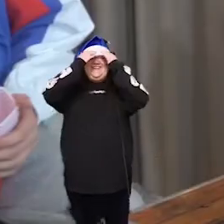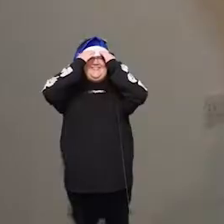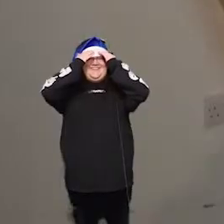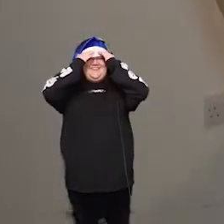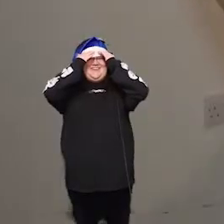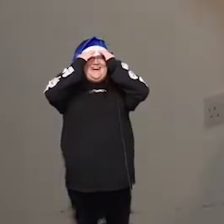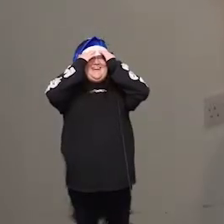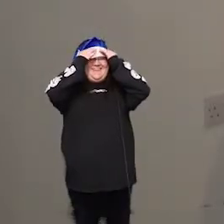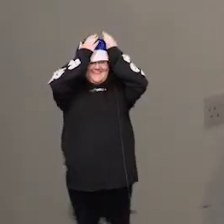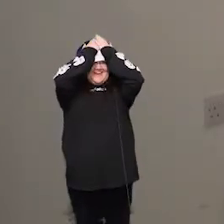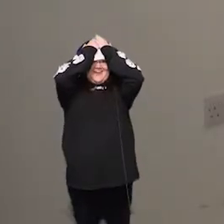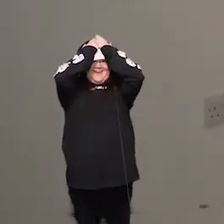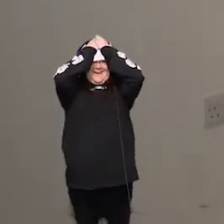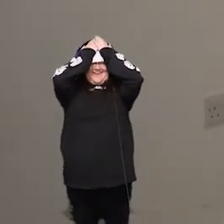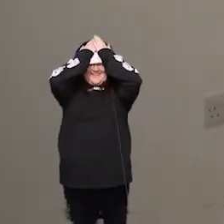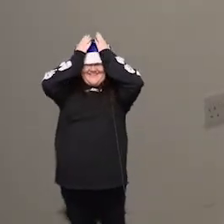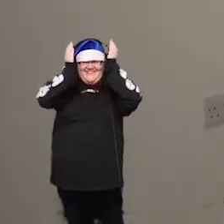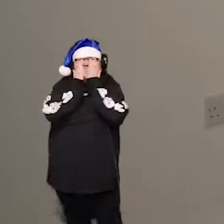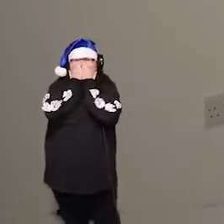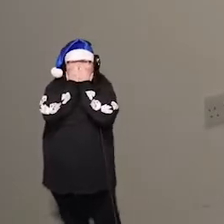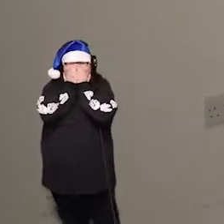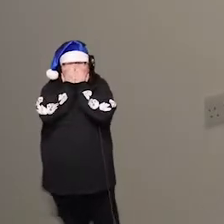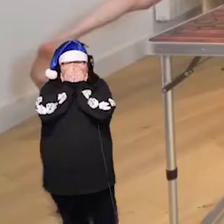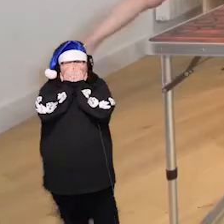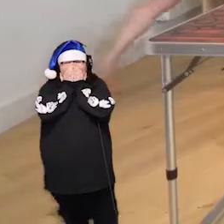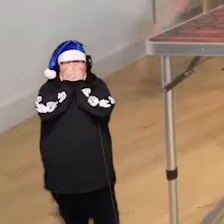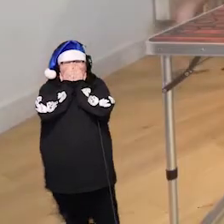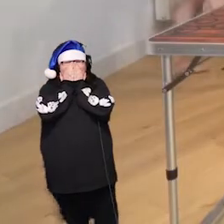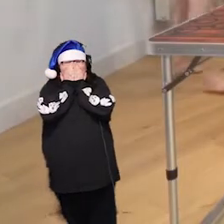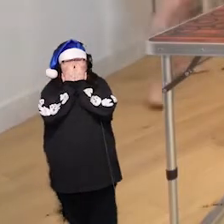Someone's getting Woody over here. Oh my god,